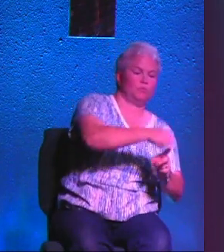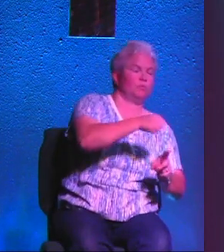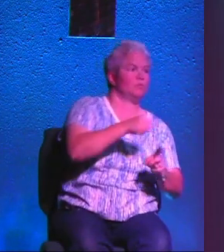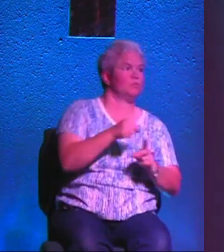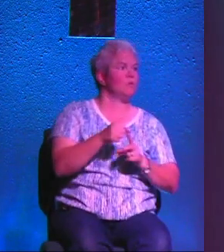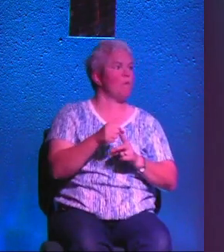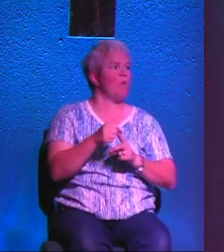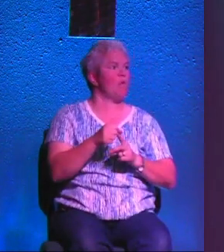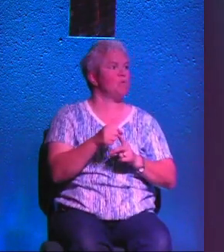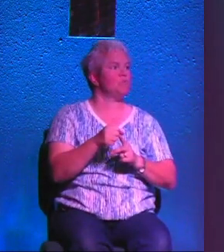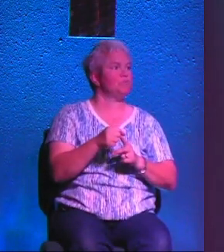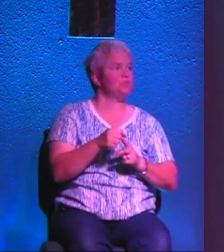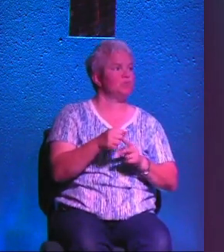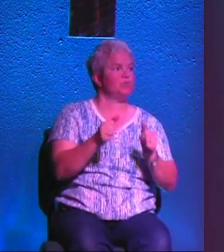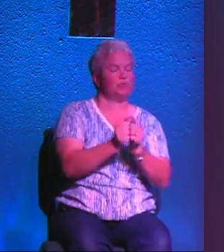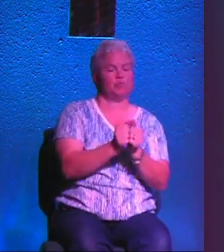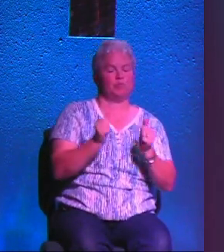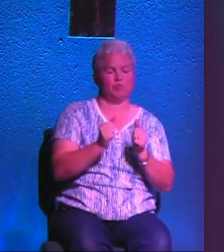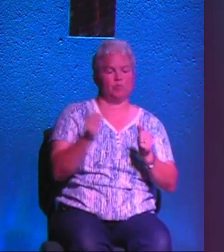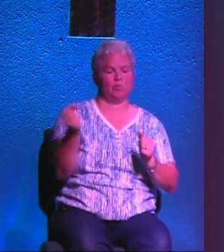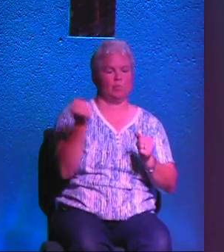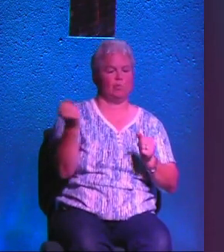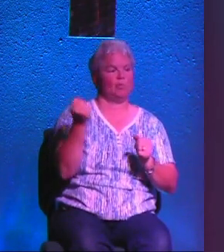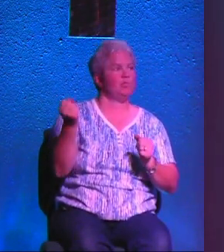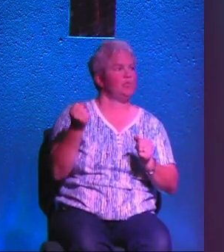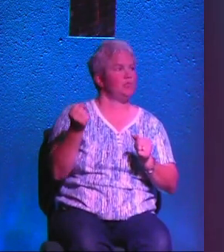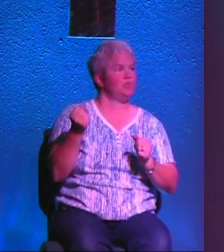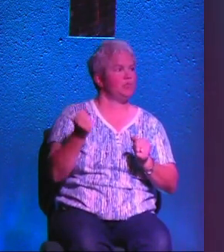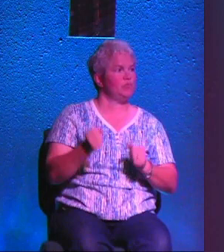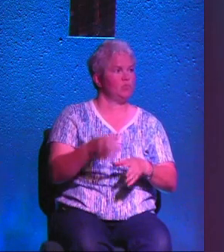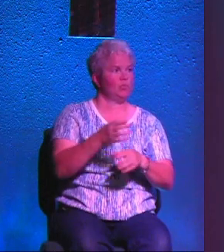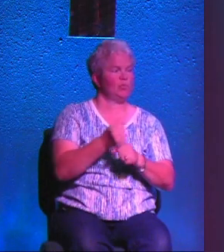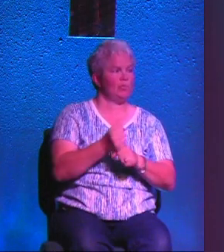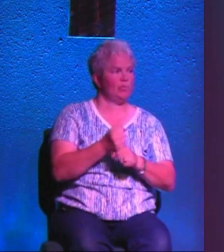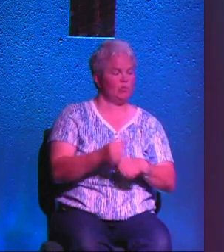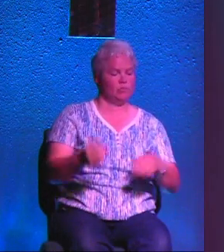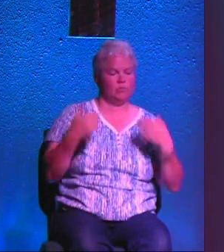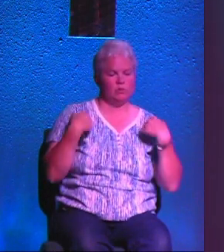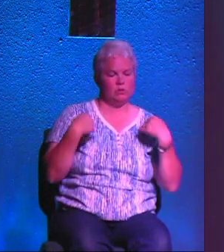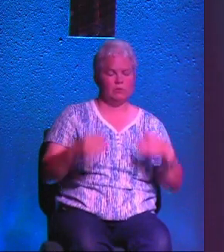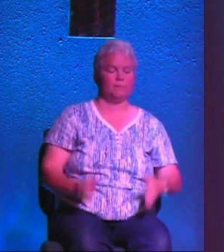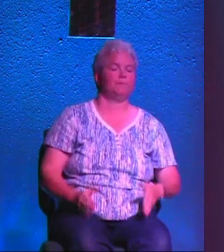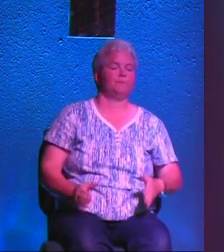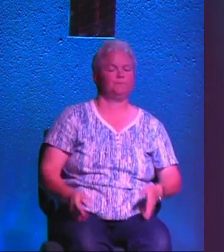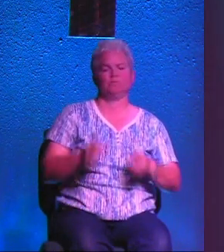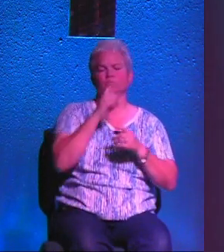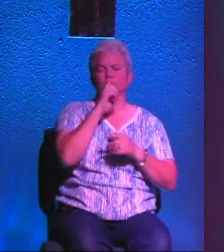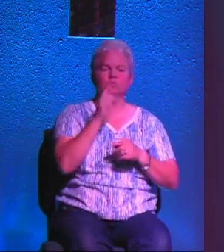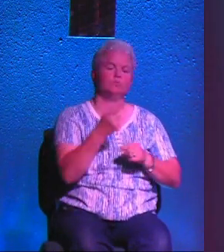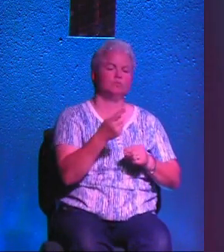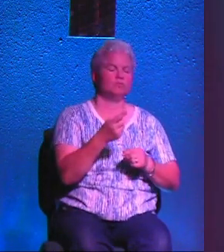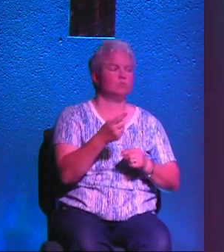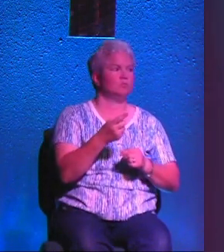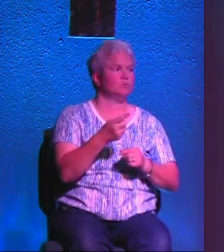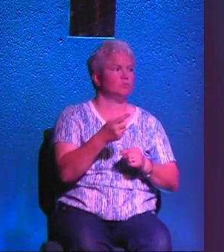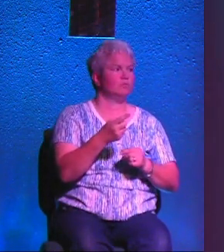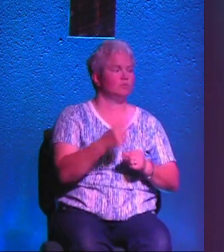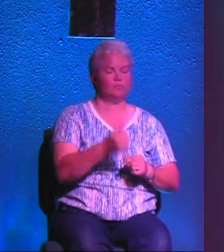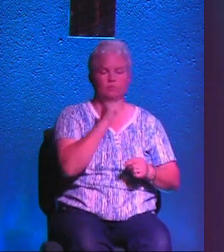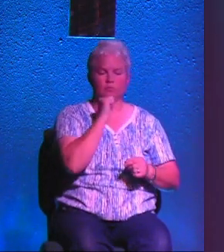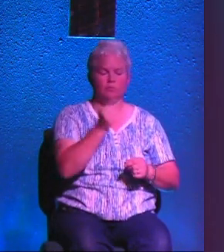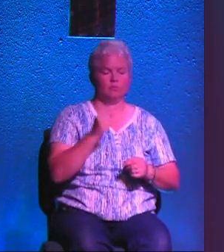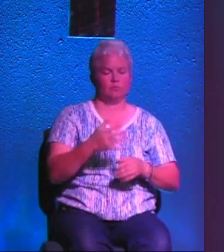things. I'm going to withhold things from my body. I got to get my body under control. That's